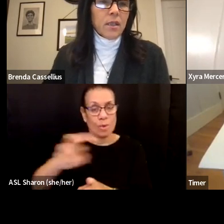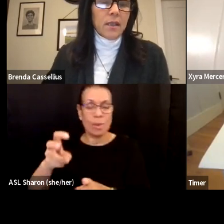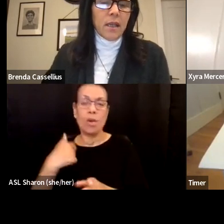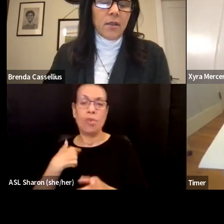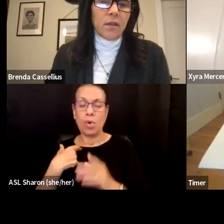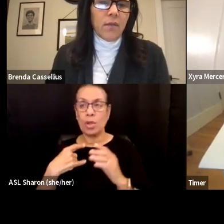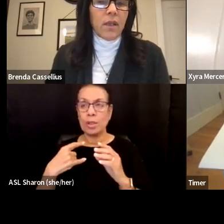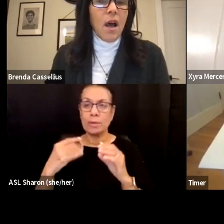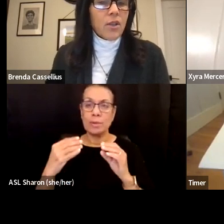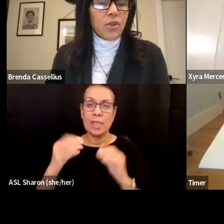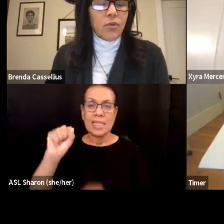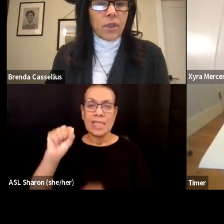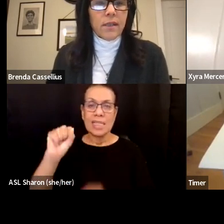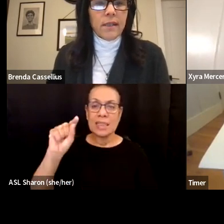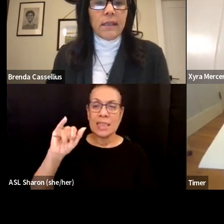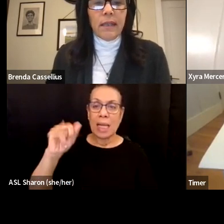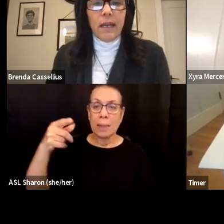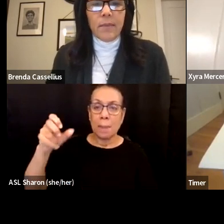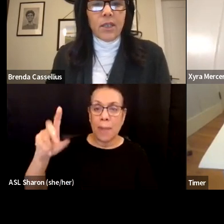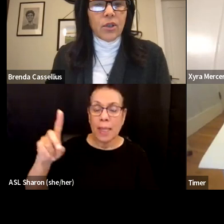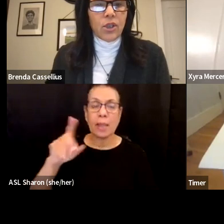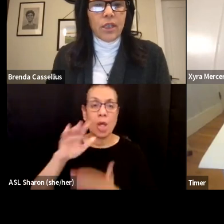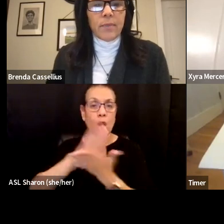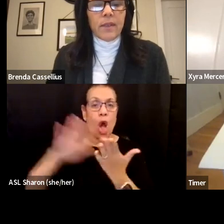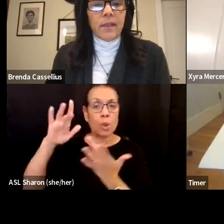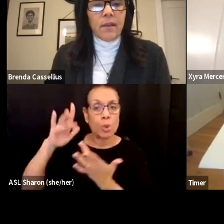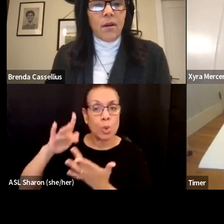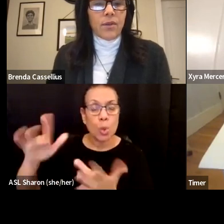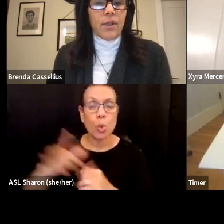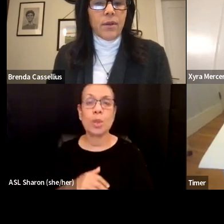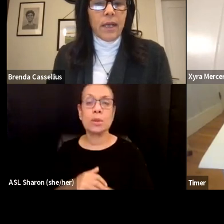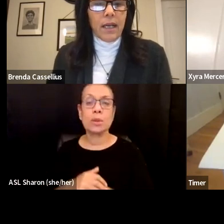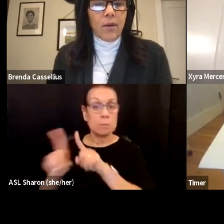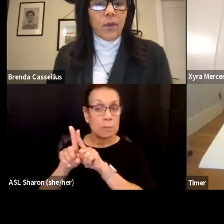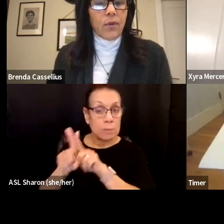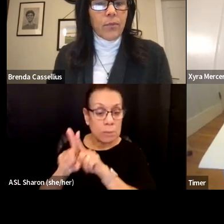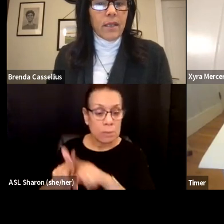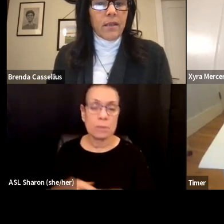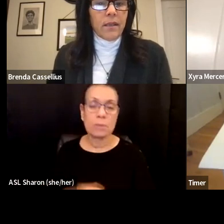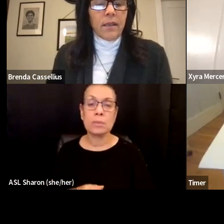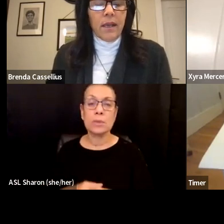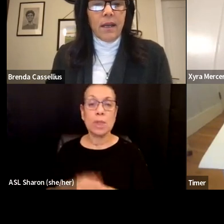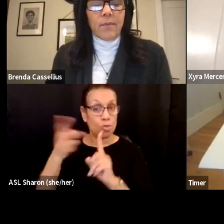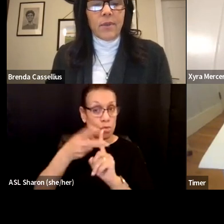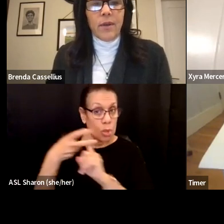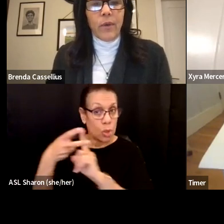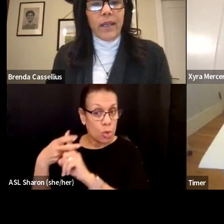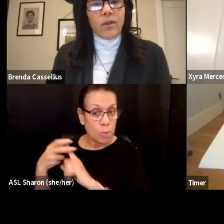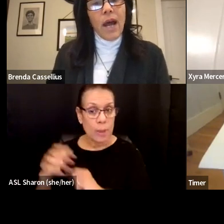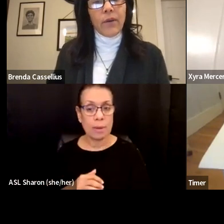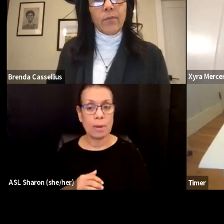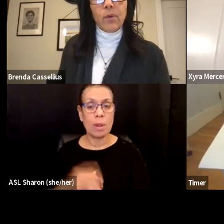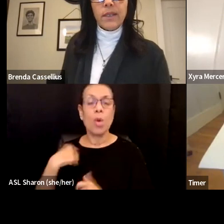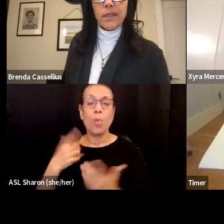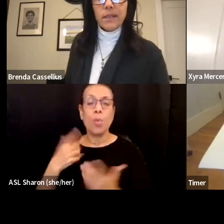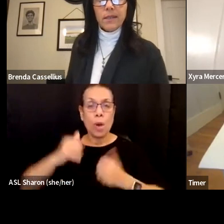speakers giving college tours internships also recruitment so that we can